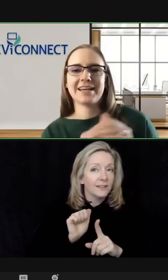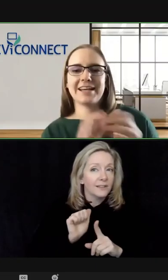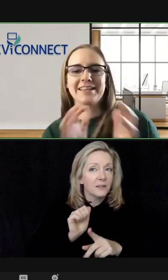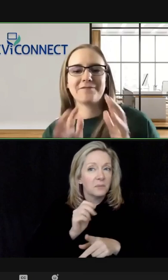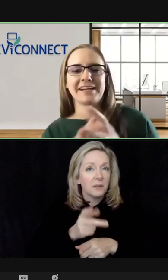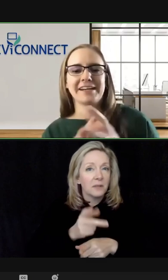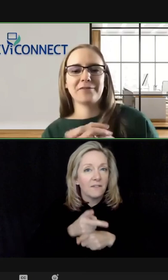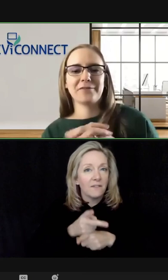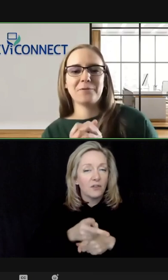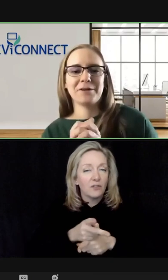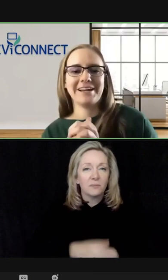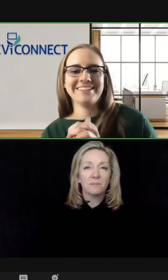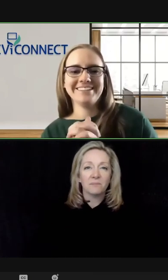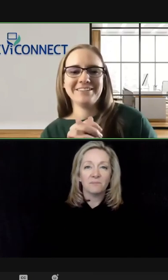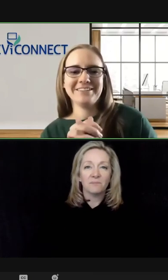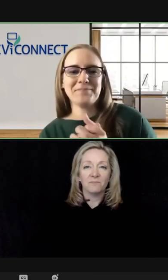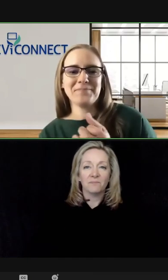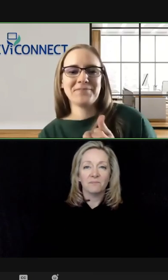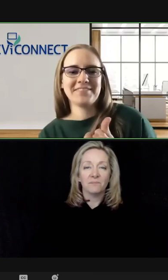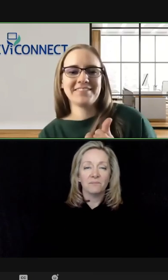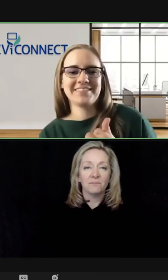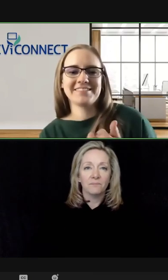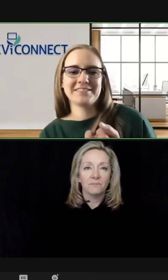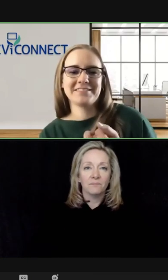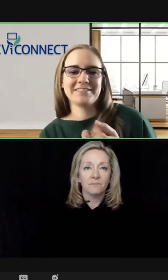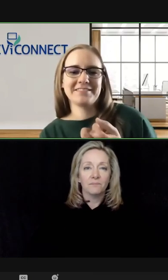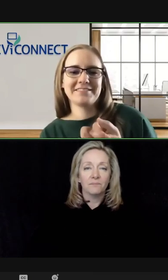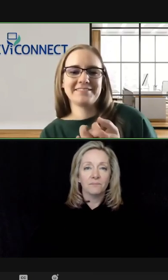not. And so it's kind of like finding the right one, right?